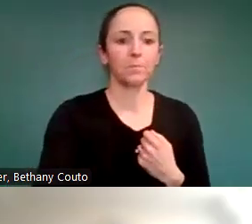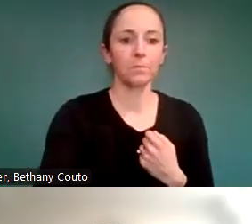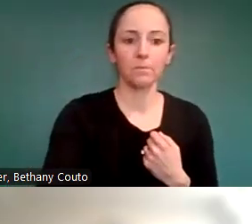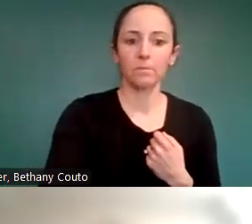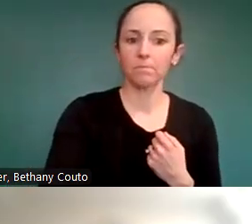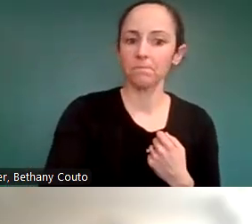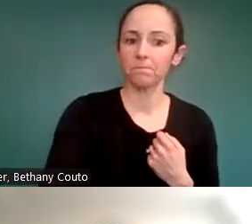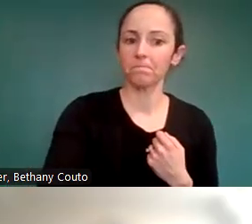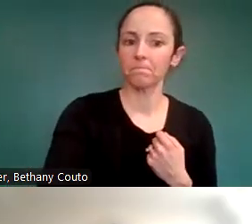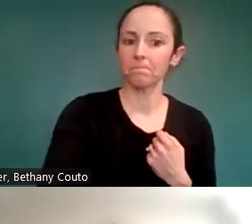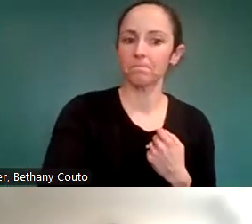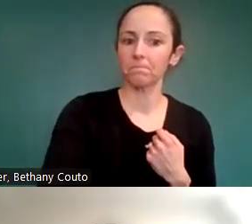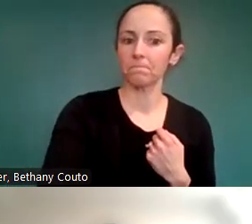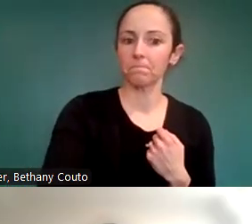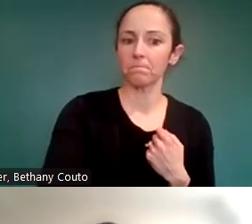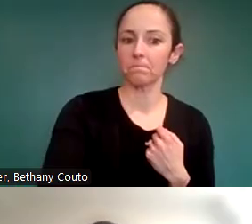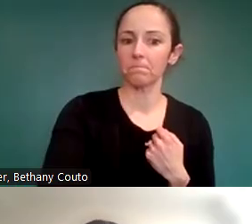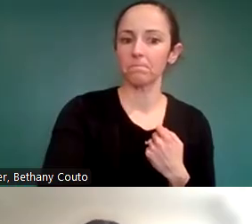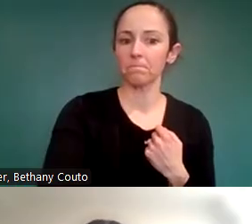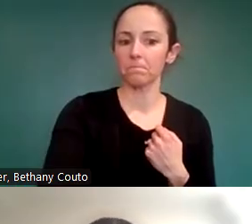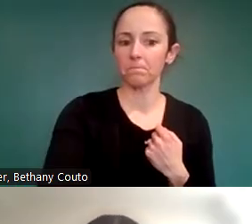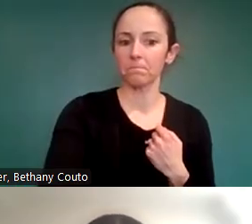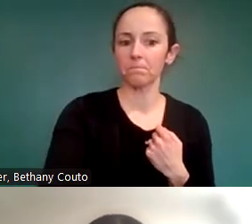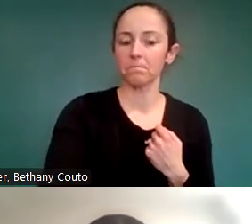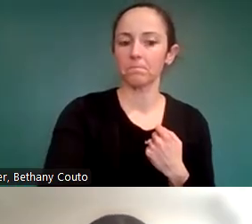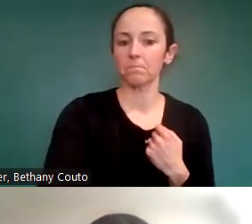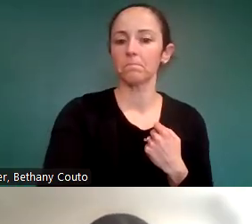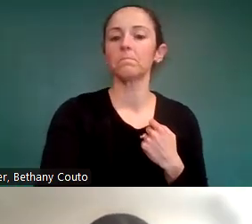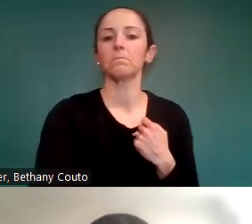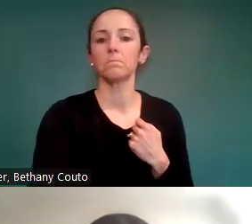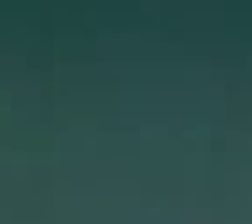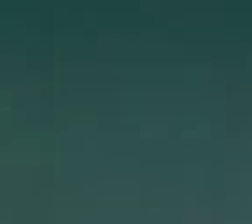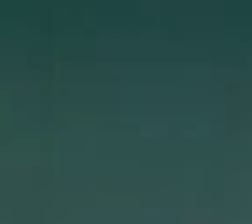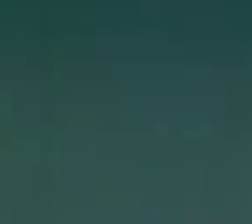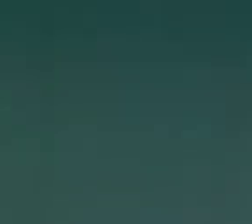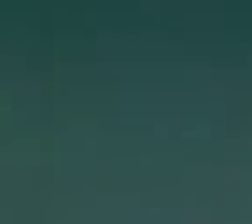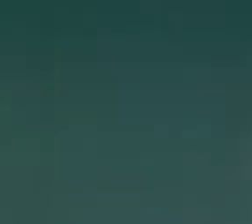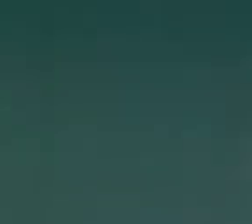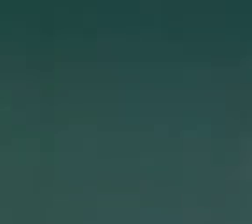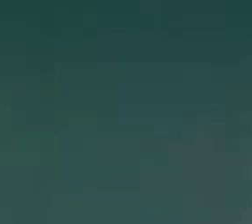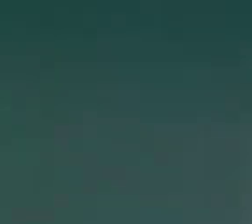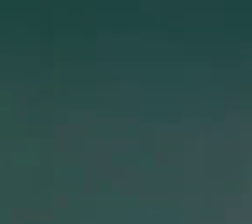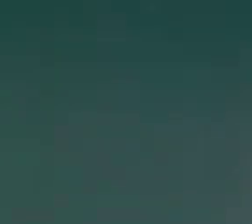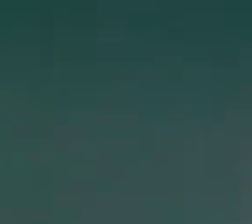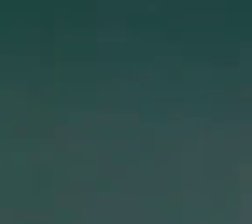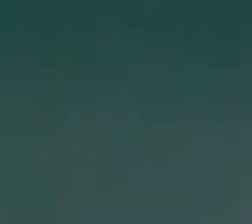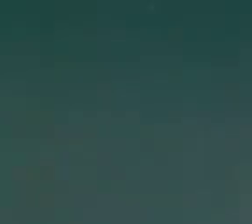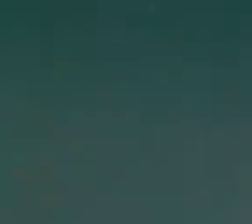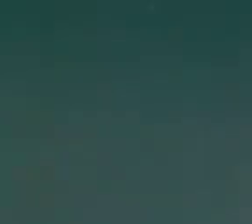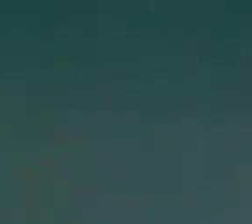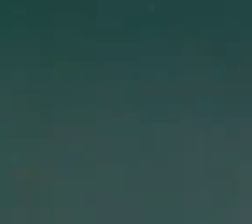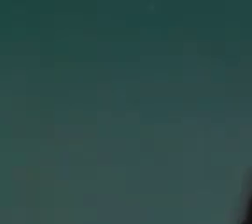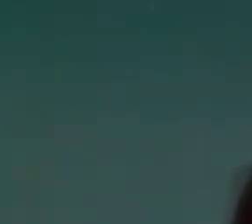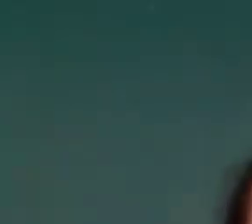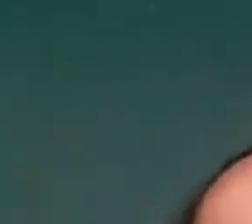and Talene and Georgia together after each of you have spoken. Great. That's super helpful. Thanks, Kathleen. So I